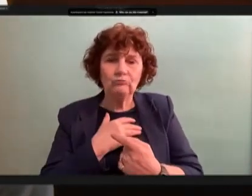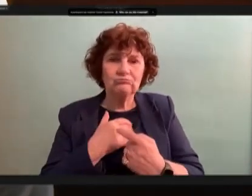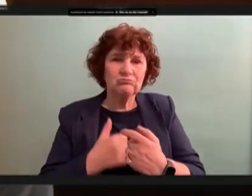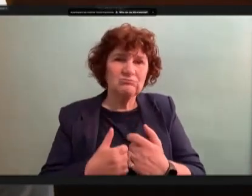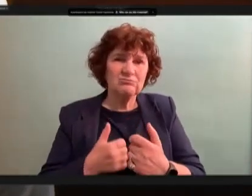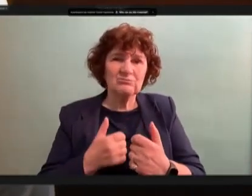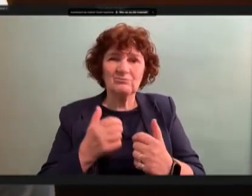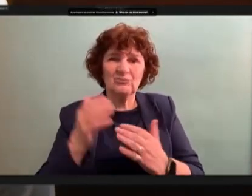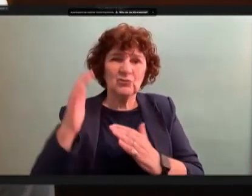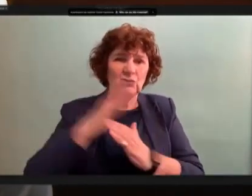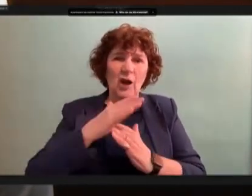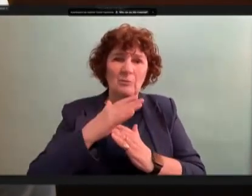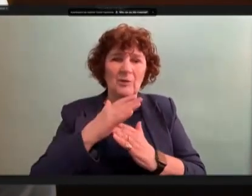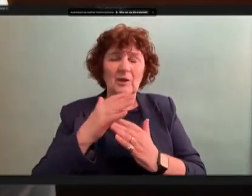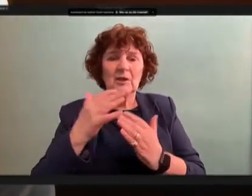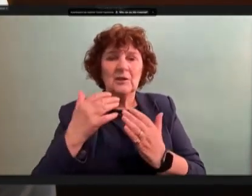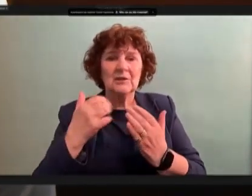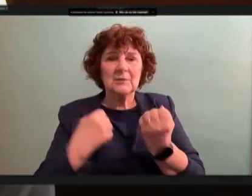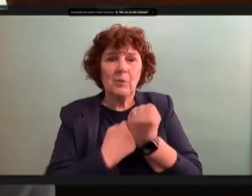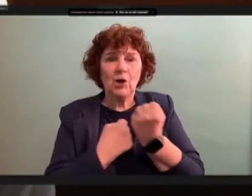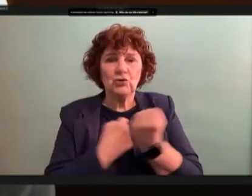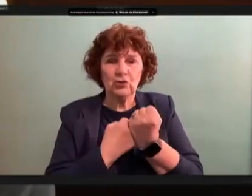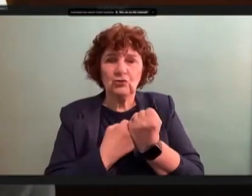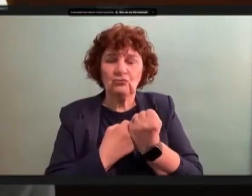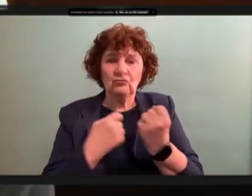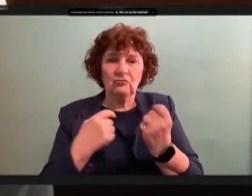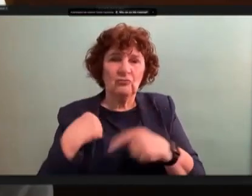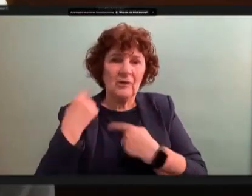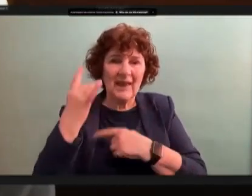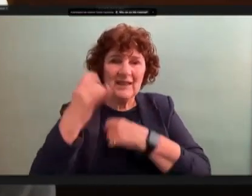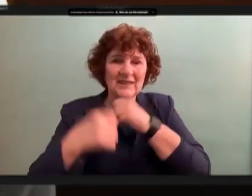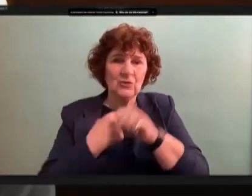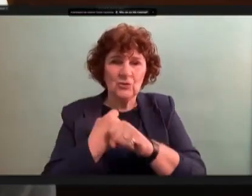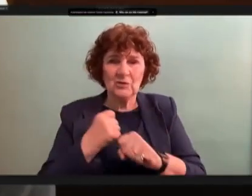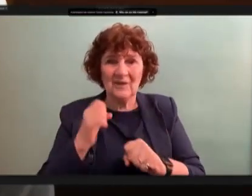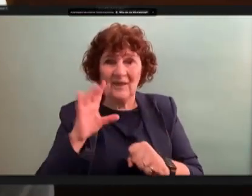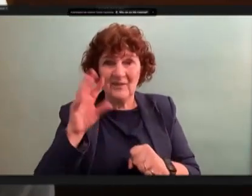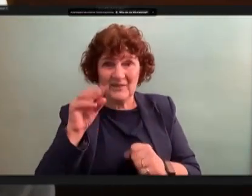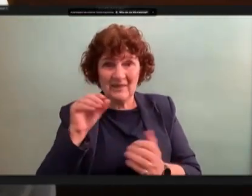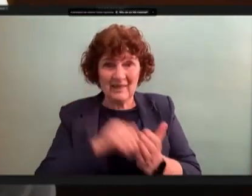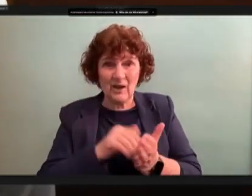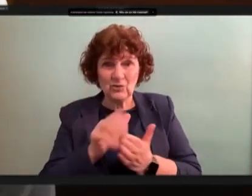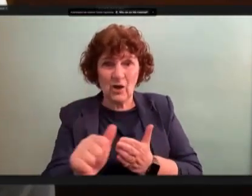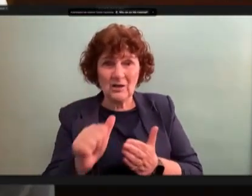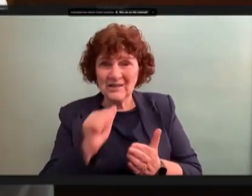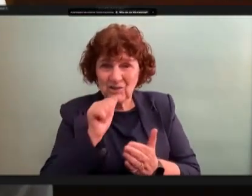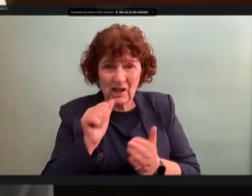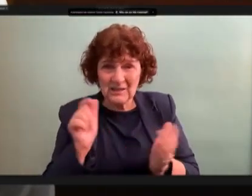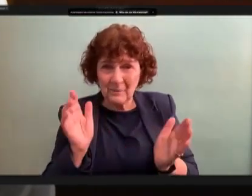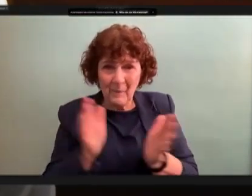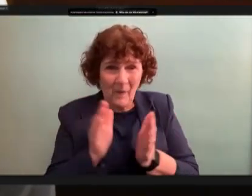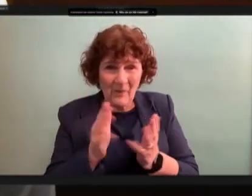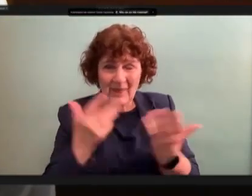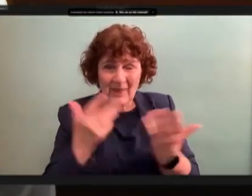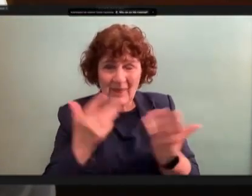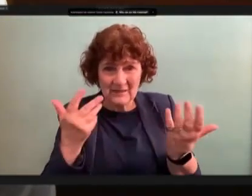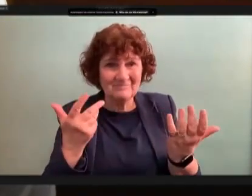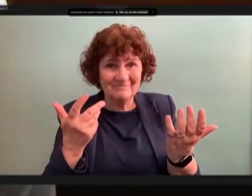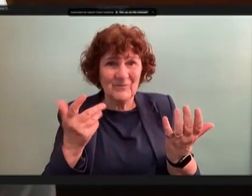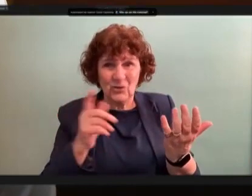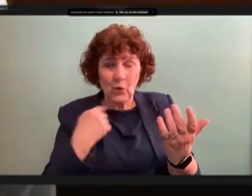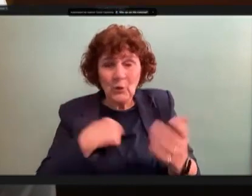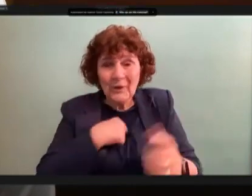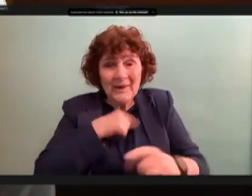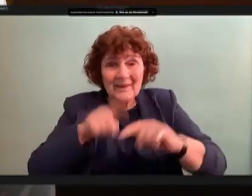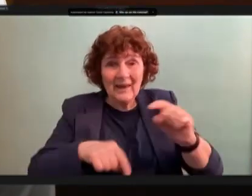years at $50,000, which is no small feat. We could not do the recovery walk if it